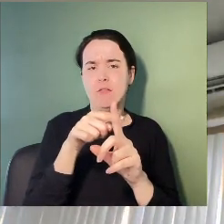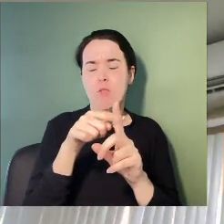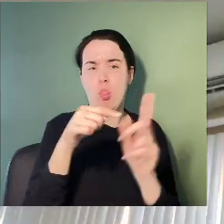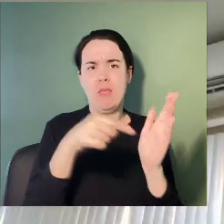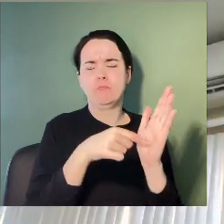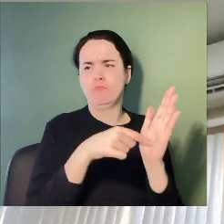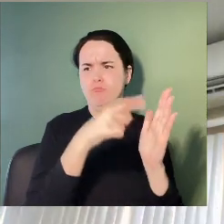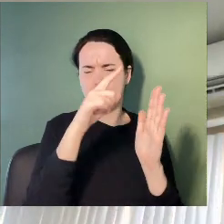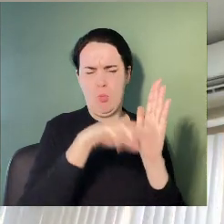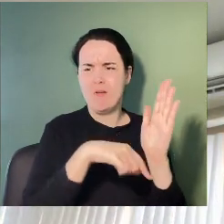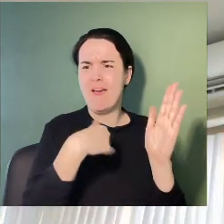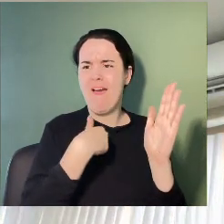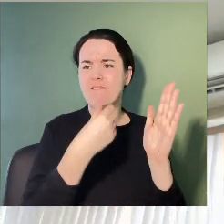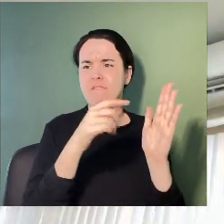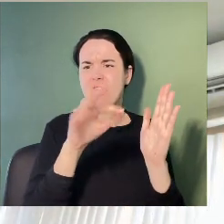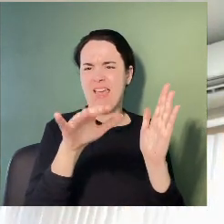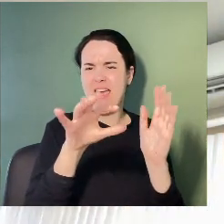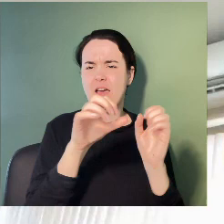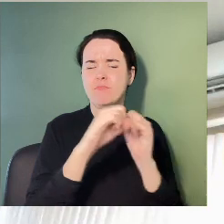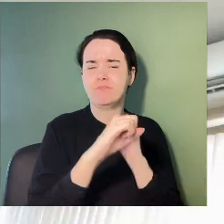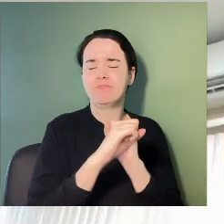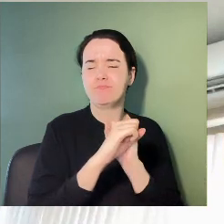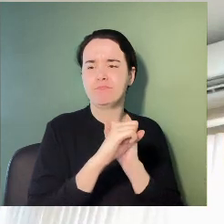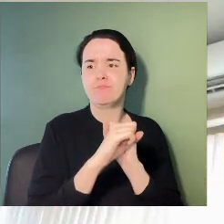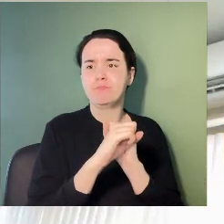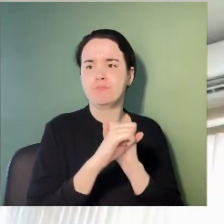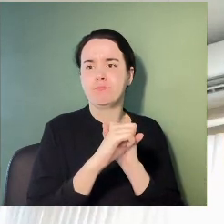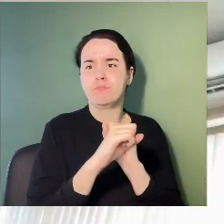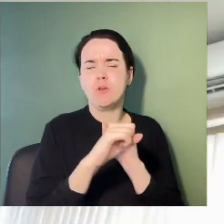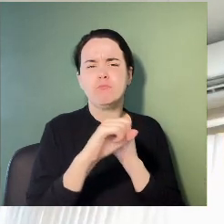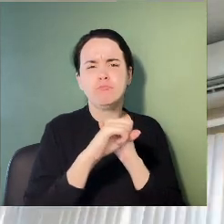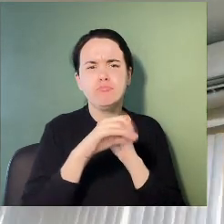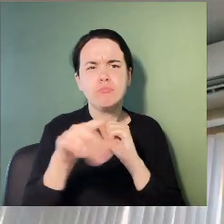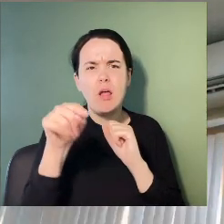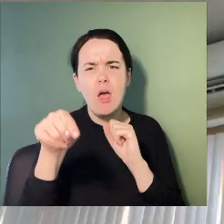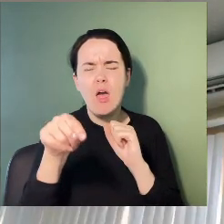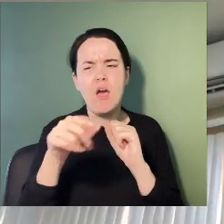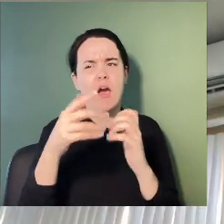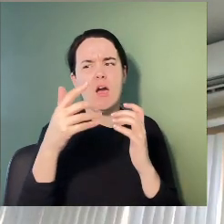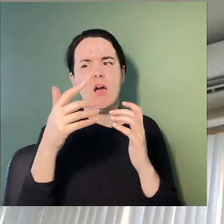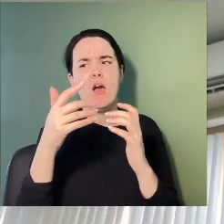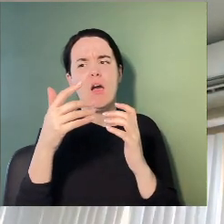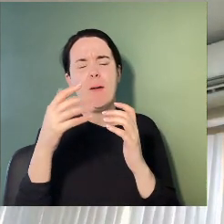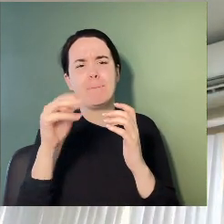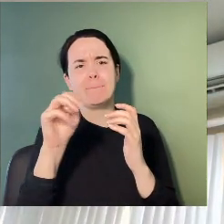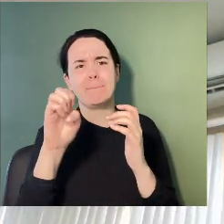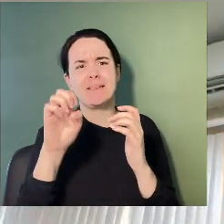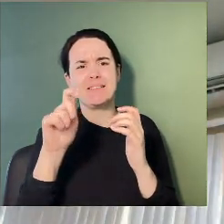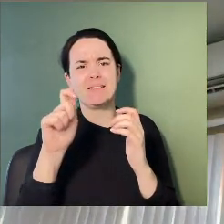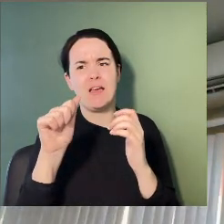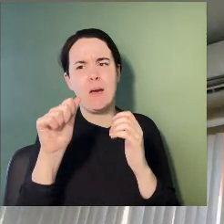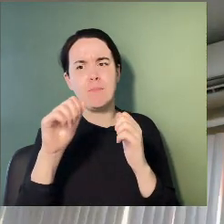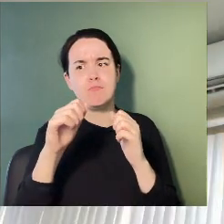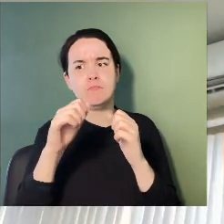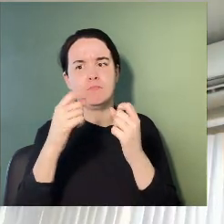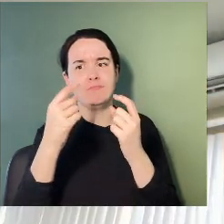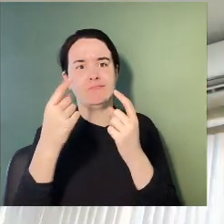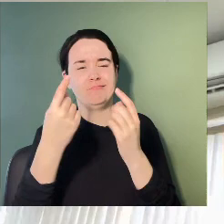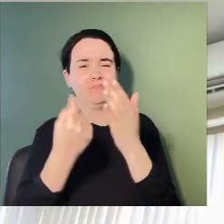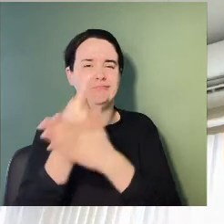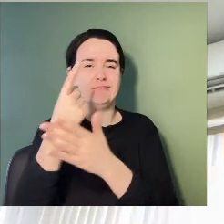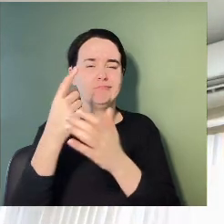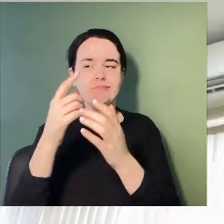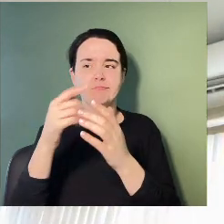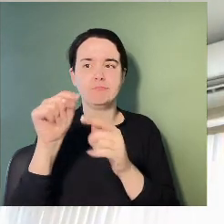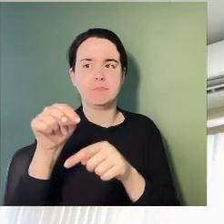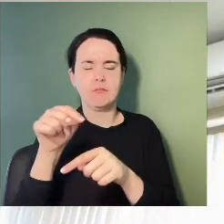And legislatively, I think it depends on the country around the world. But with the meta products. That's what I can say. I will